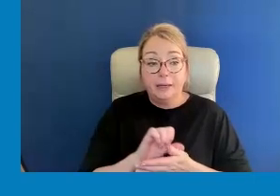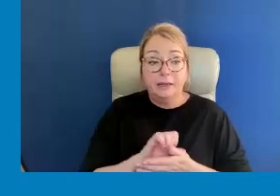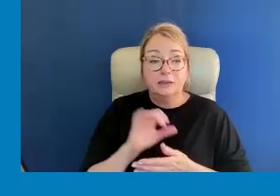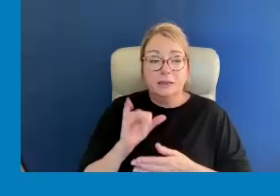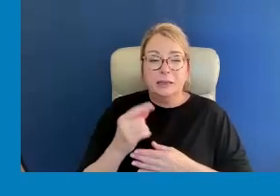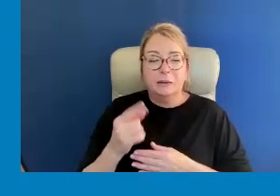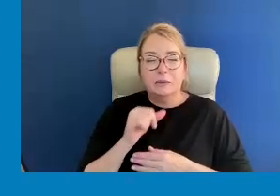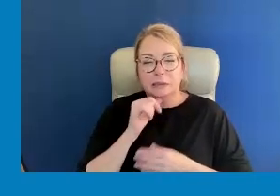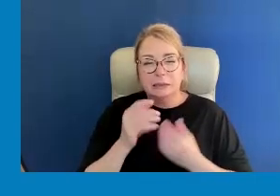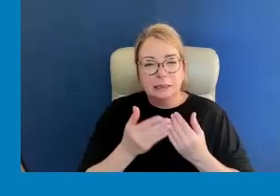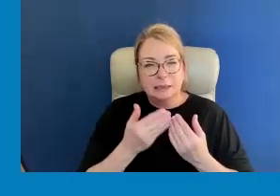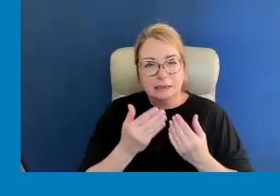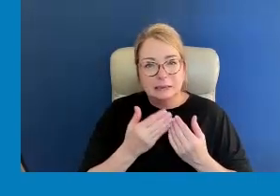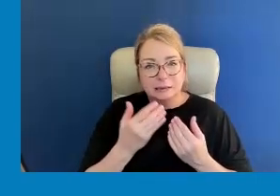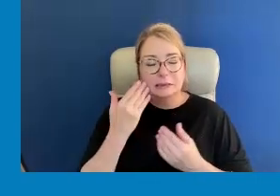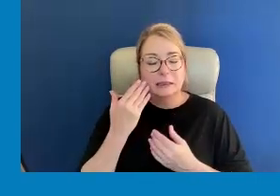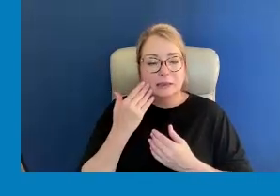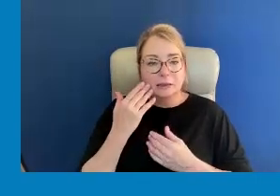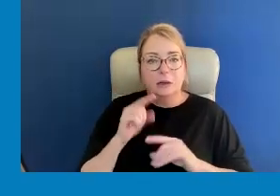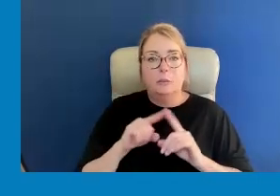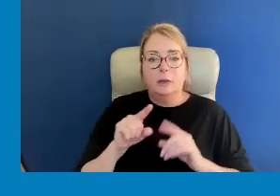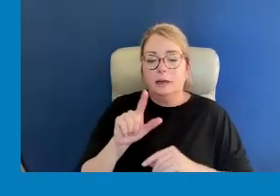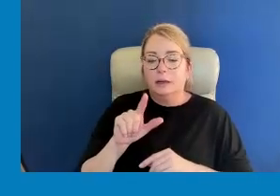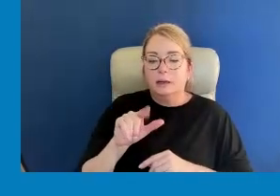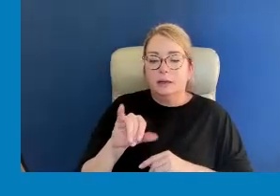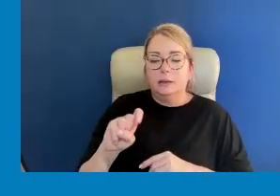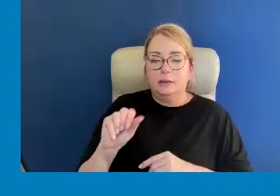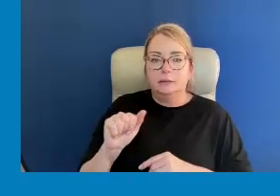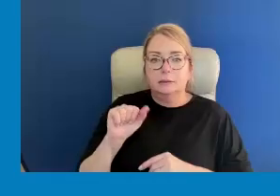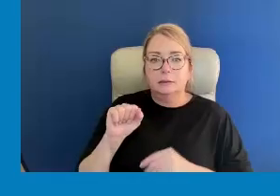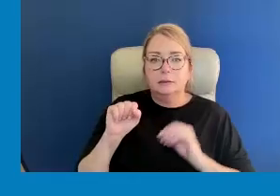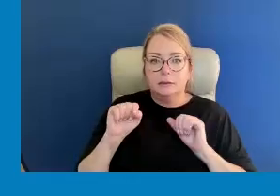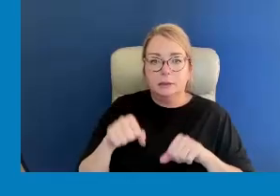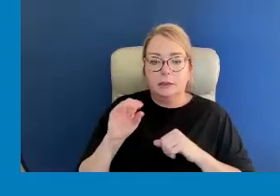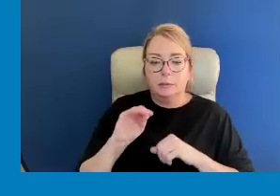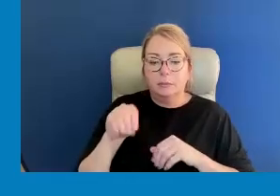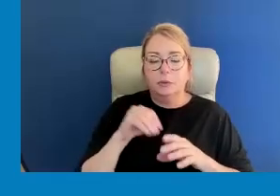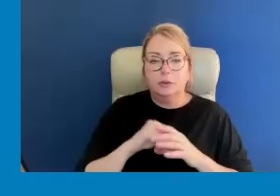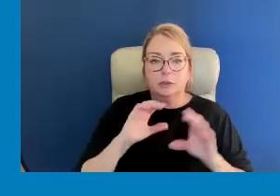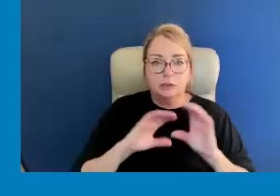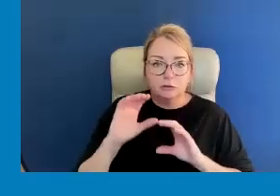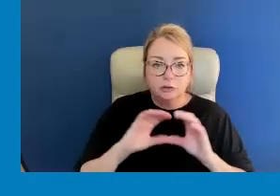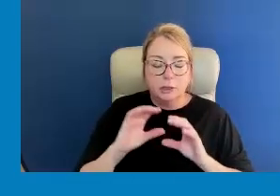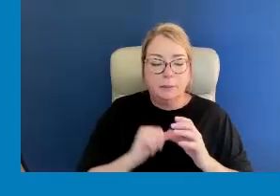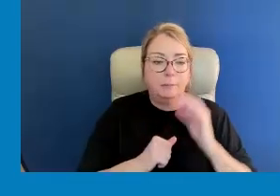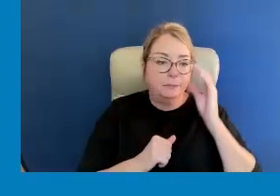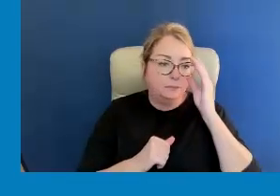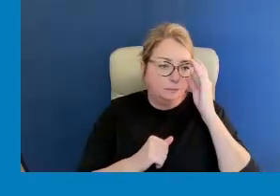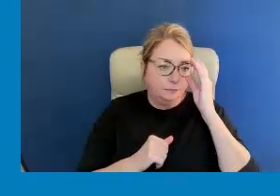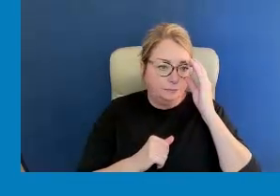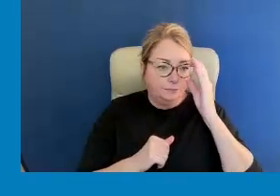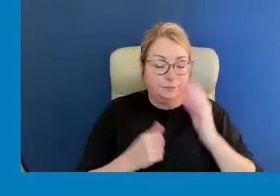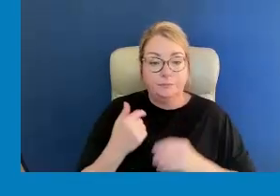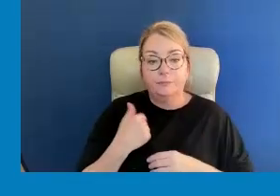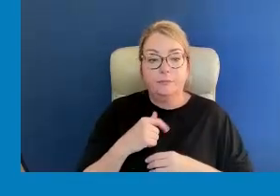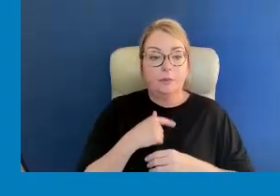so easy, but I think Lisa can put it in the chat. So that way, if you want to just click on it and go over to it and check it out. Again, we